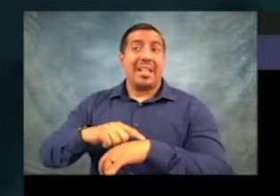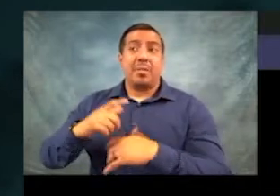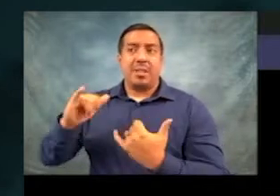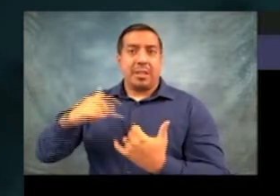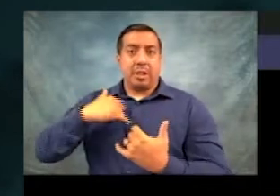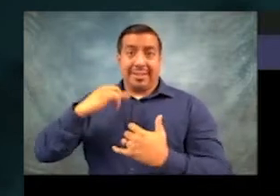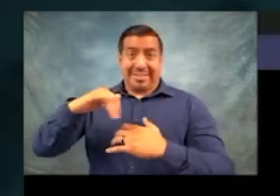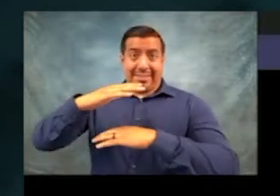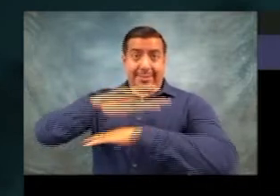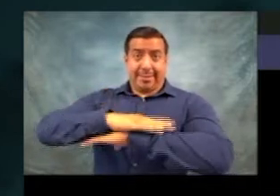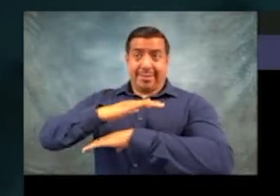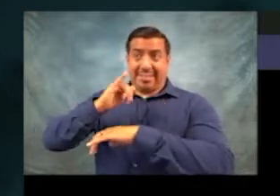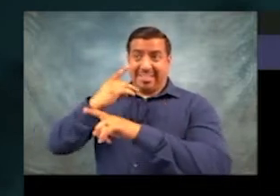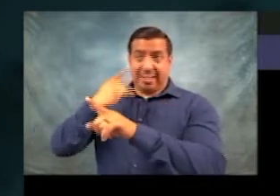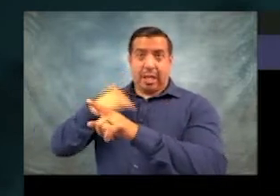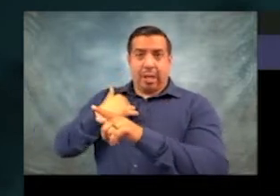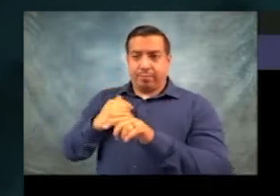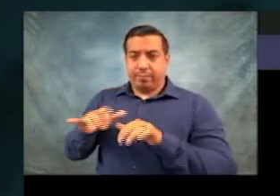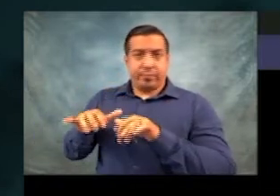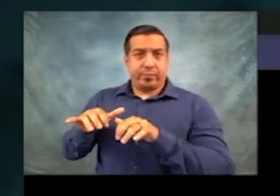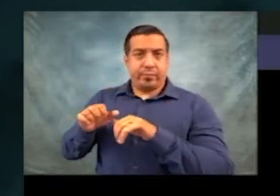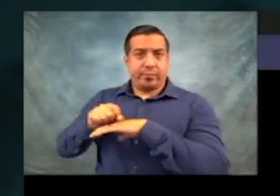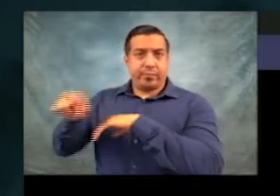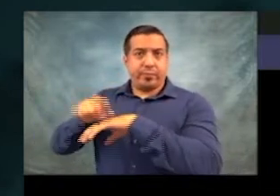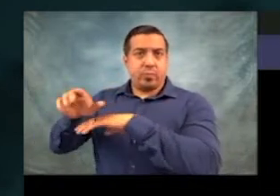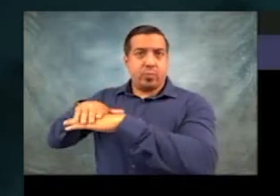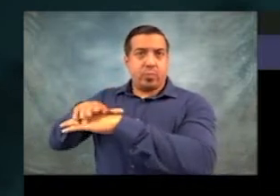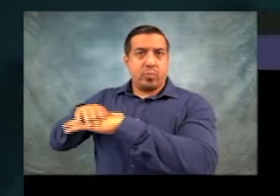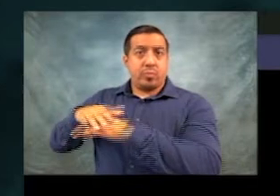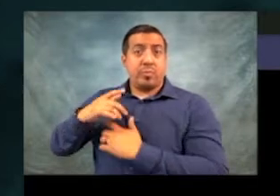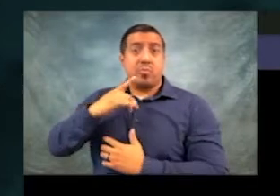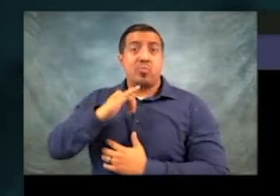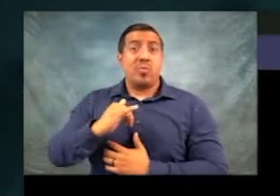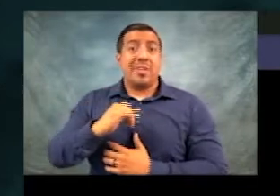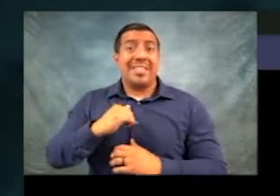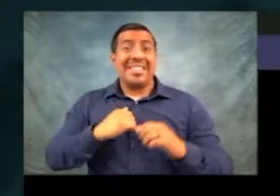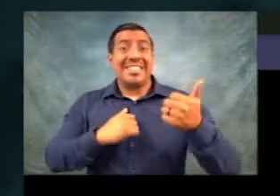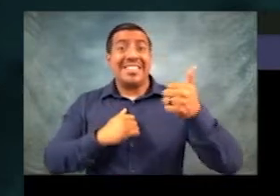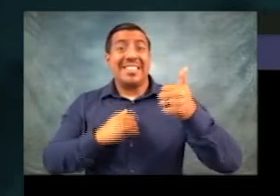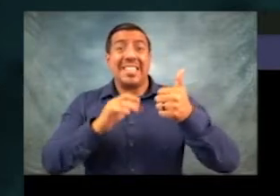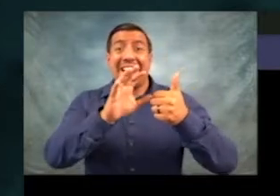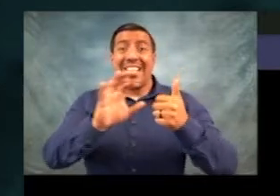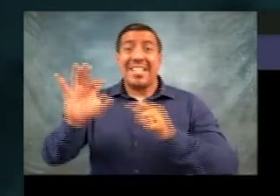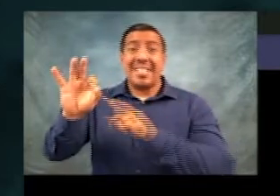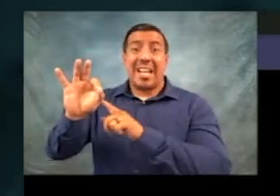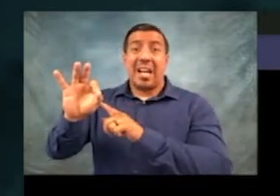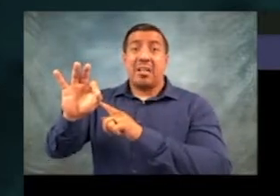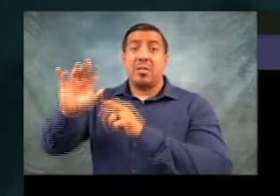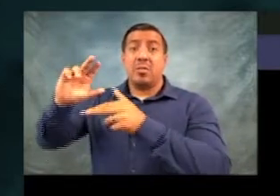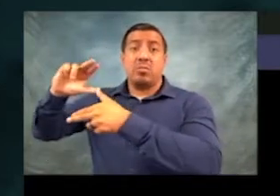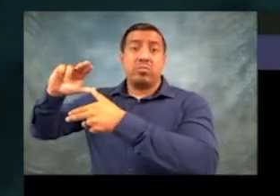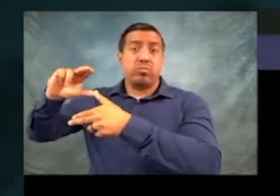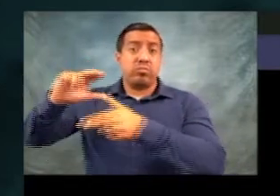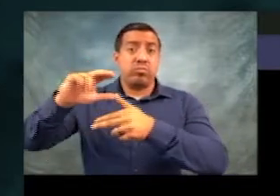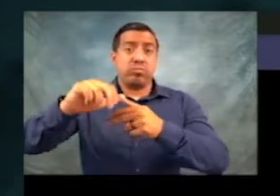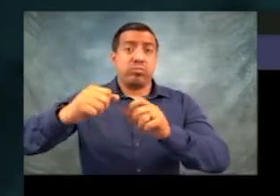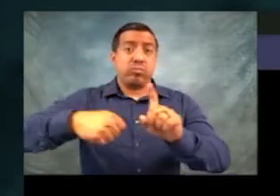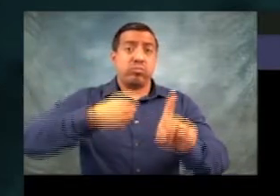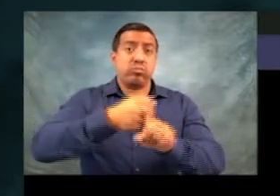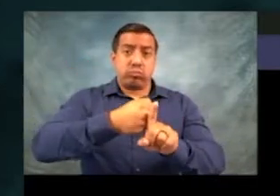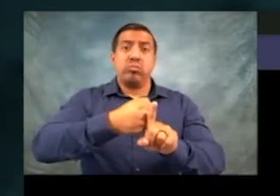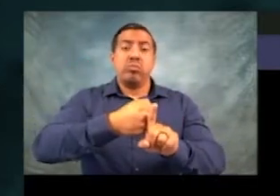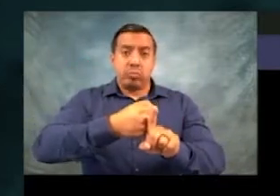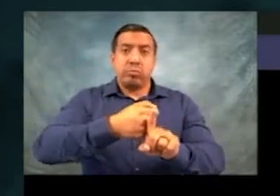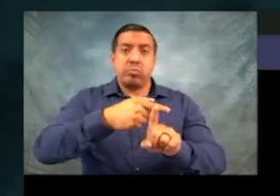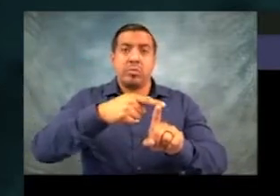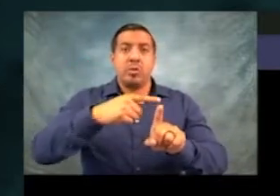desk right there in that image. In fact, 9 out of 10 U.S. landfalling storms for storm surge